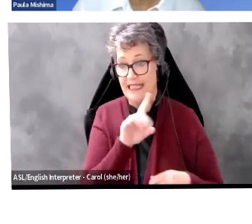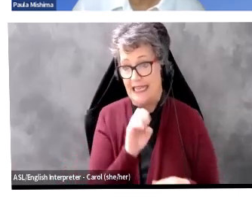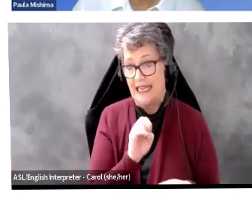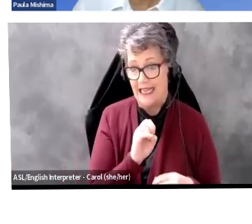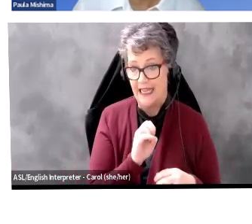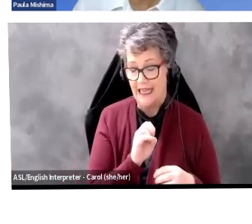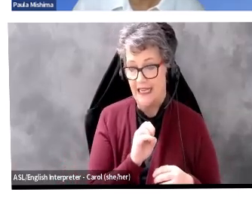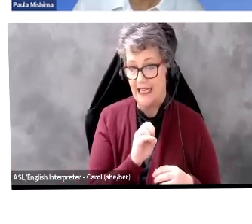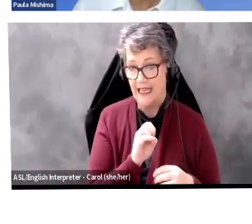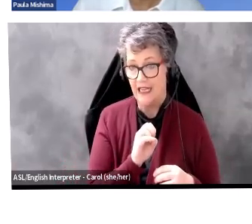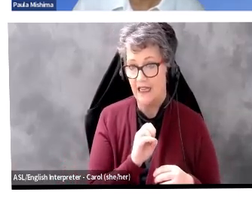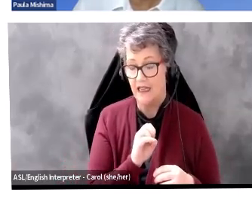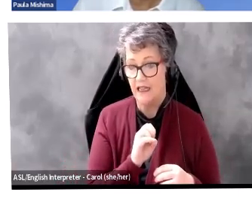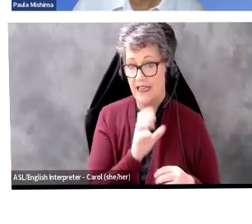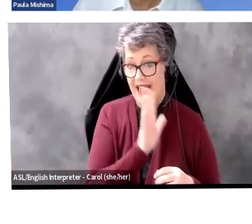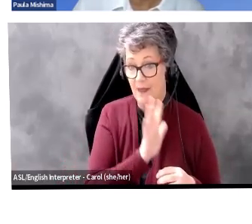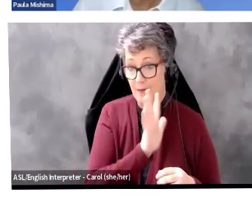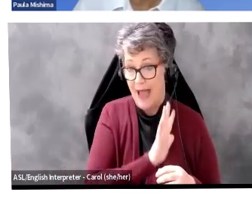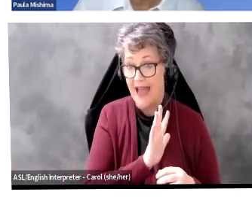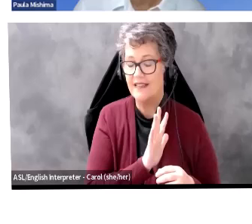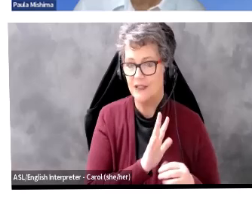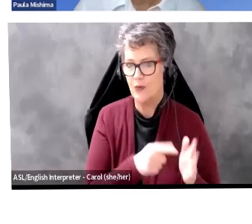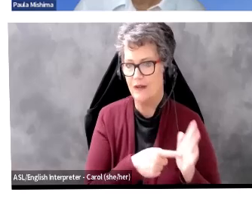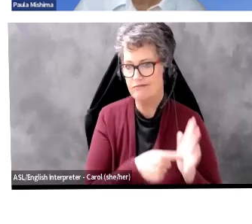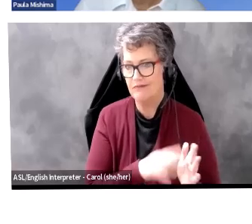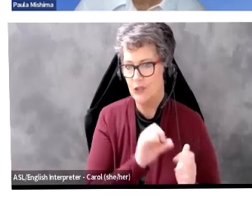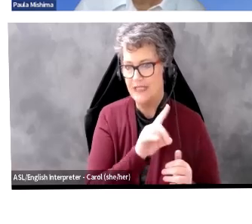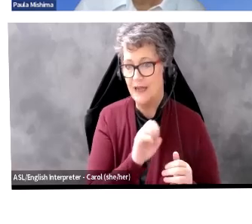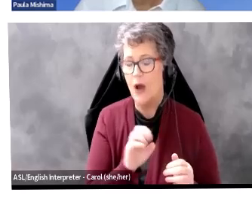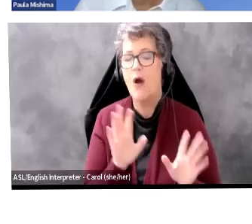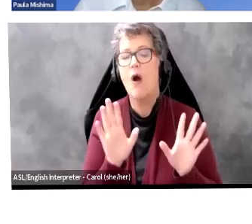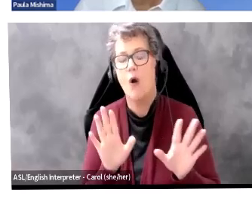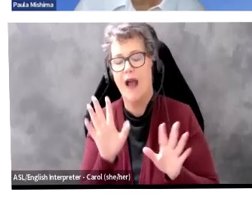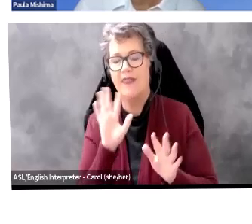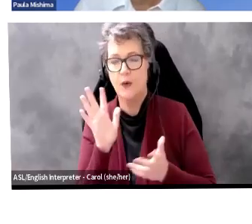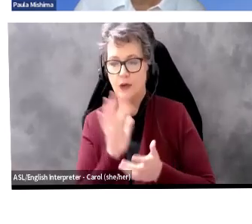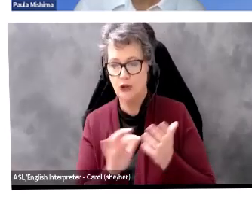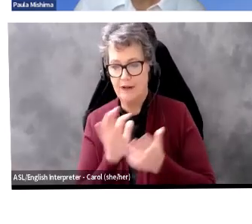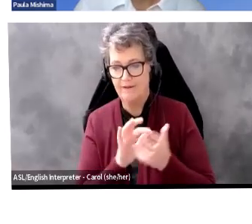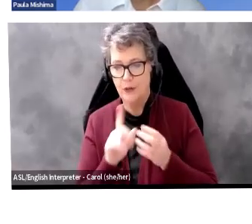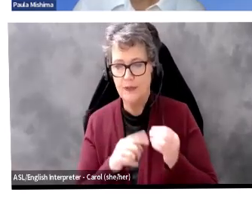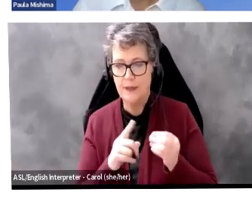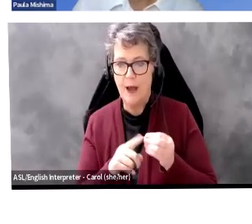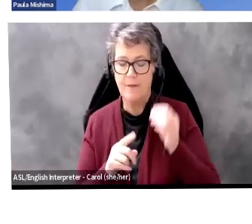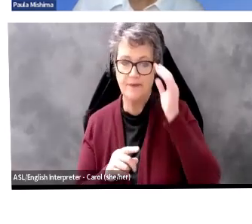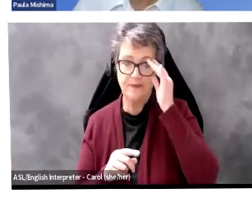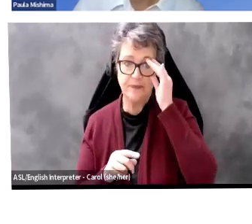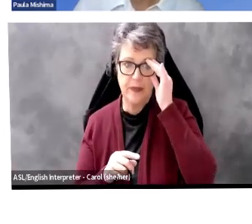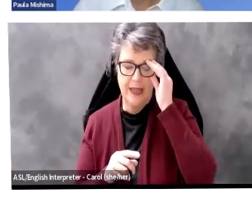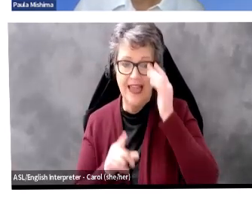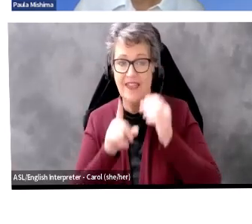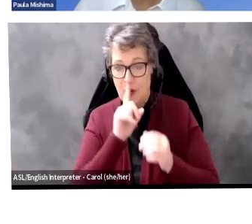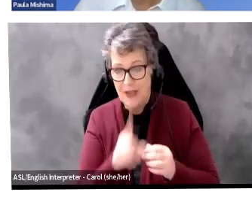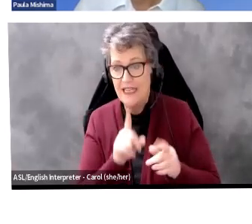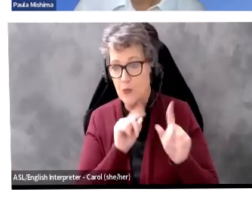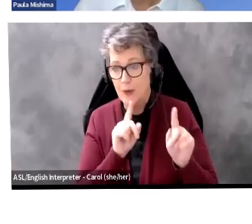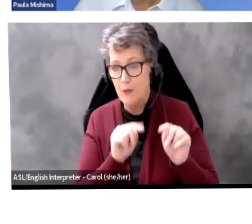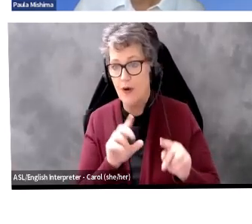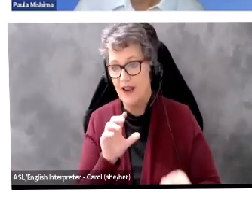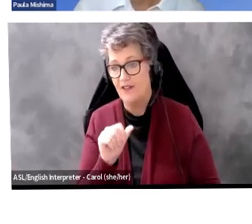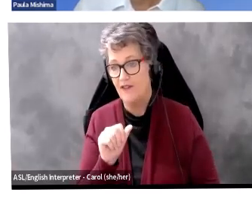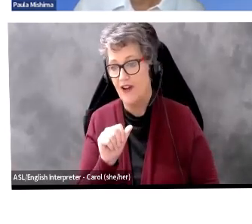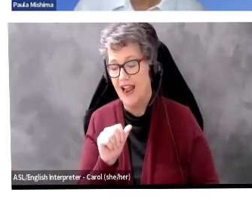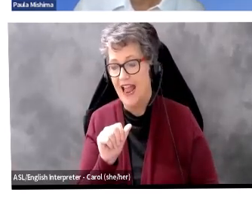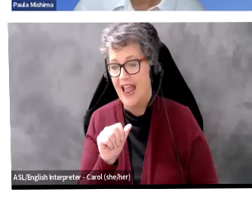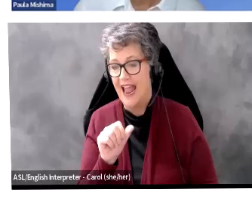CVE as we have in the past. I think what you're confused about is there is reporting for ACES